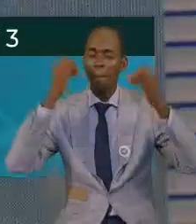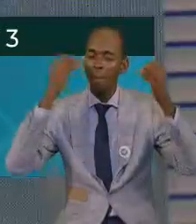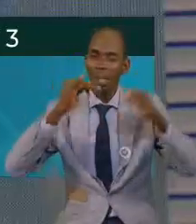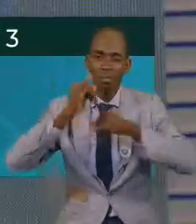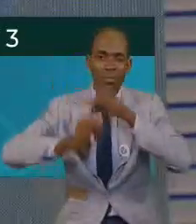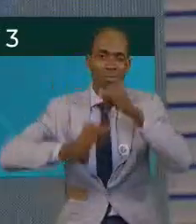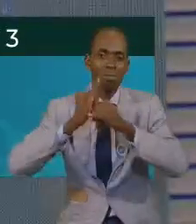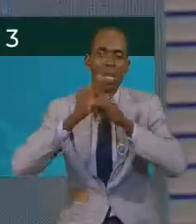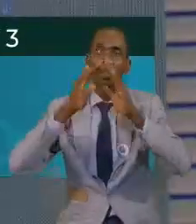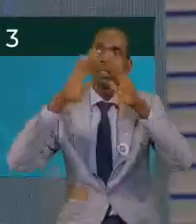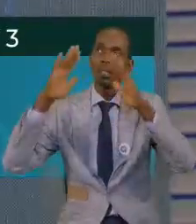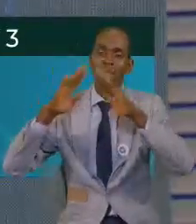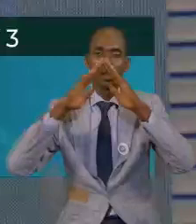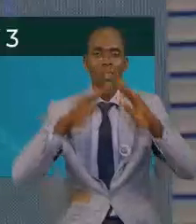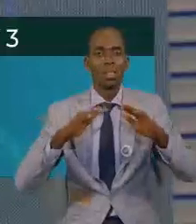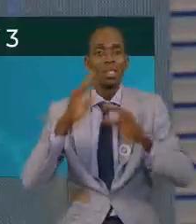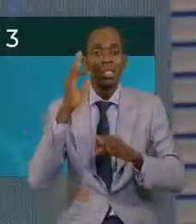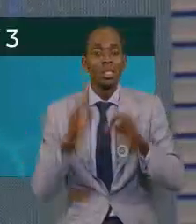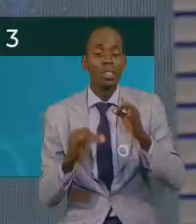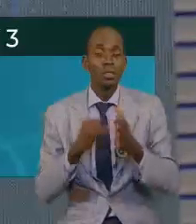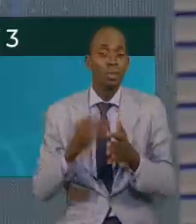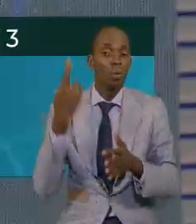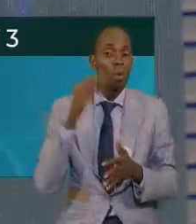If it were not so, I would have told you.